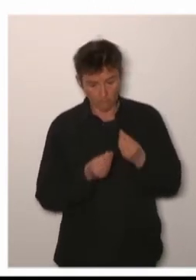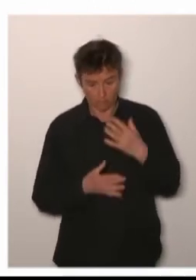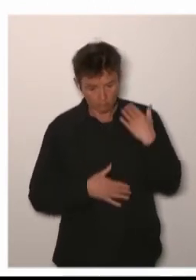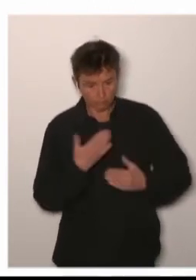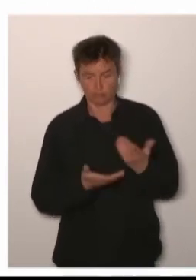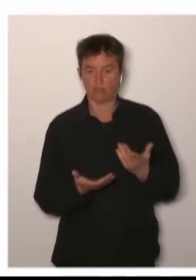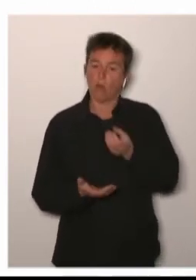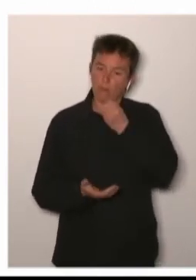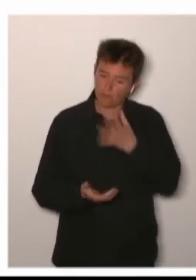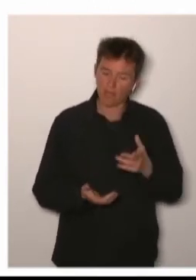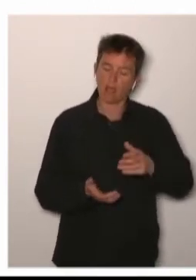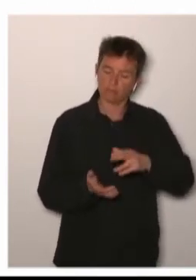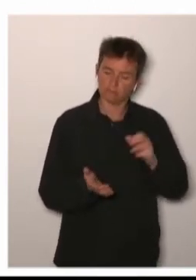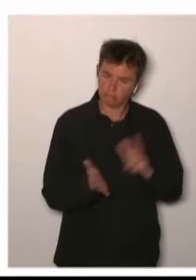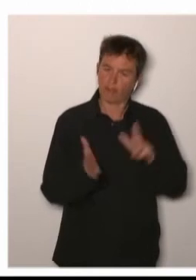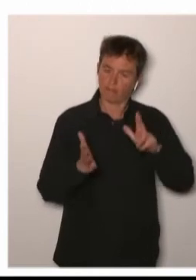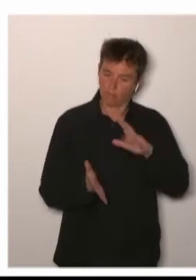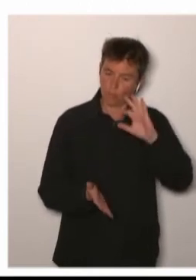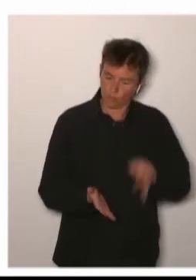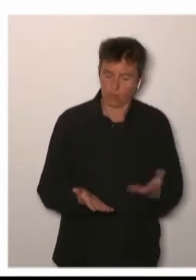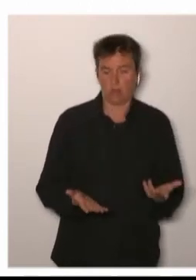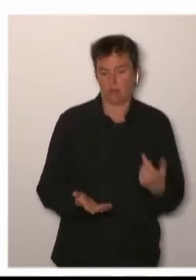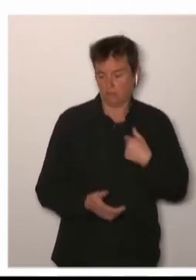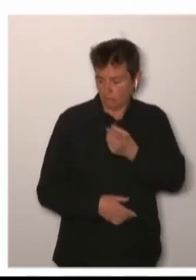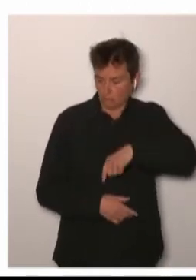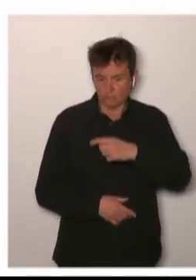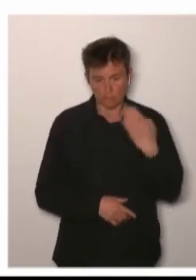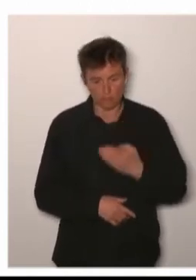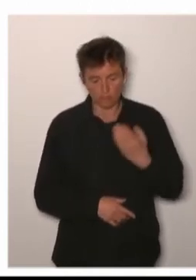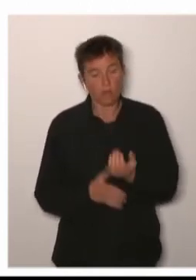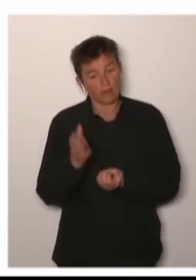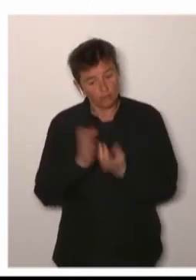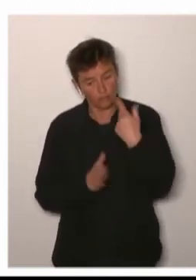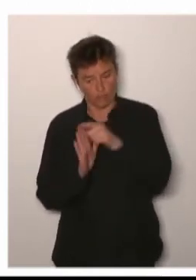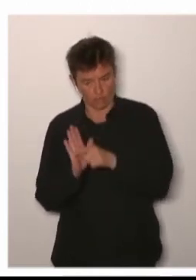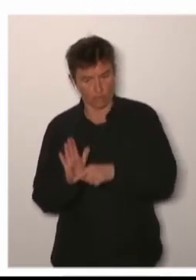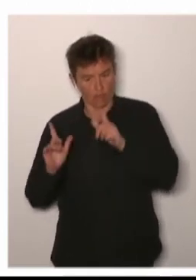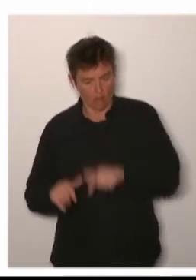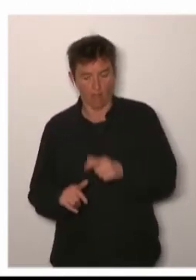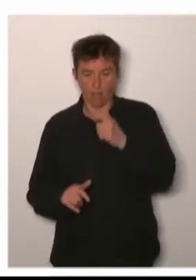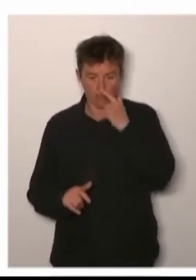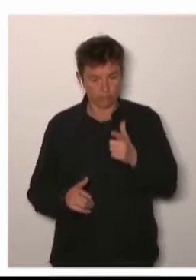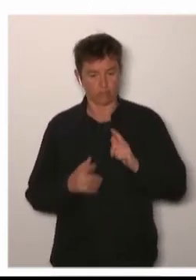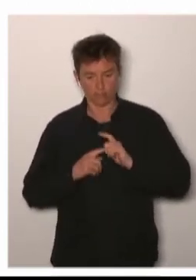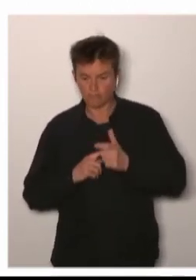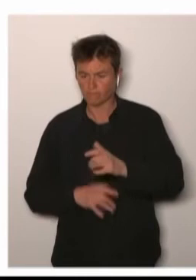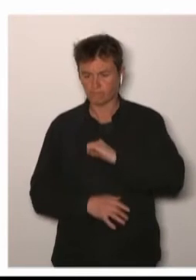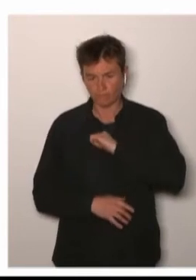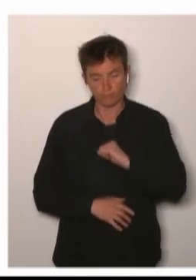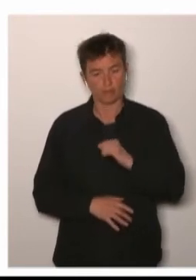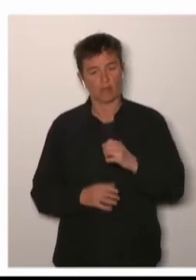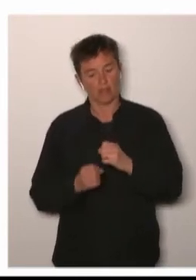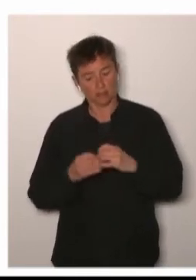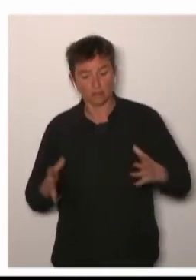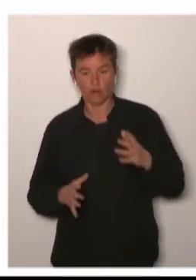not enough, and we need a new pediatric regulation to improve, accelerate the development of the right drugs, but